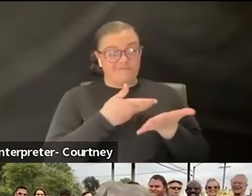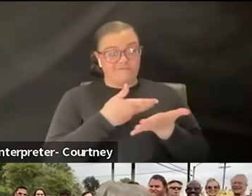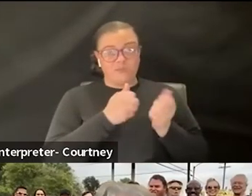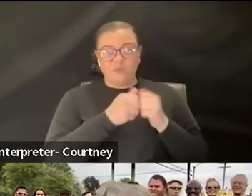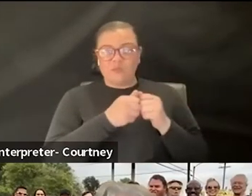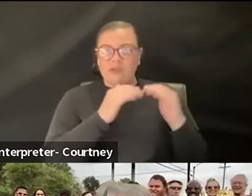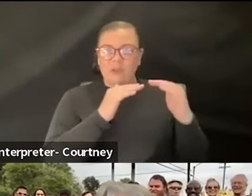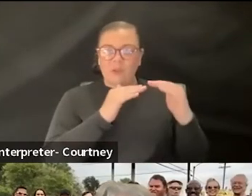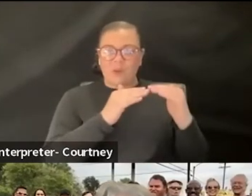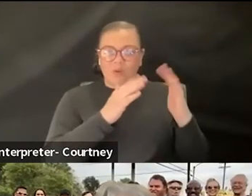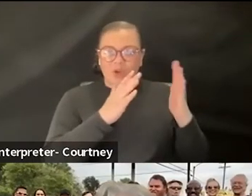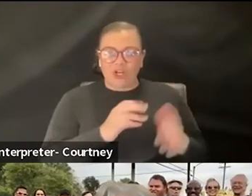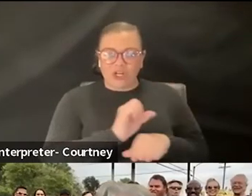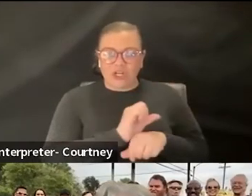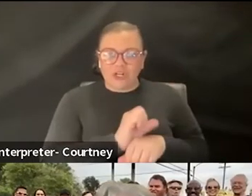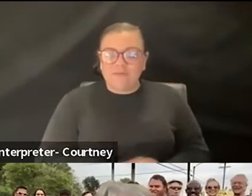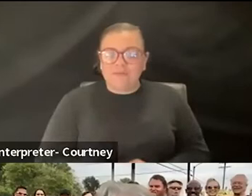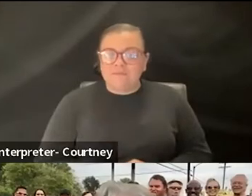Yeah.